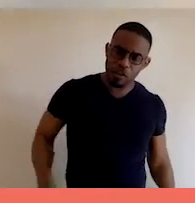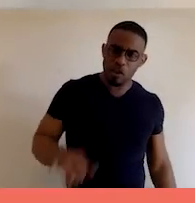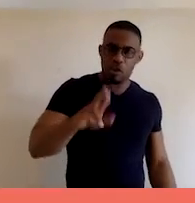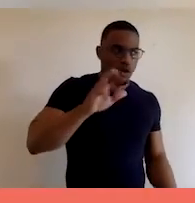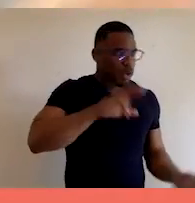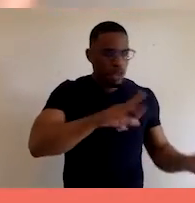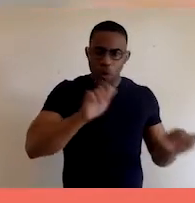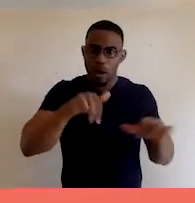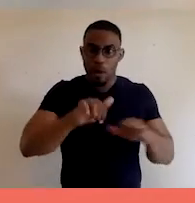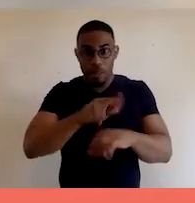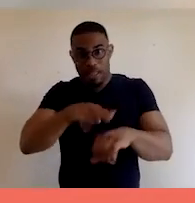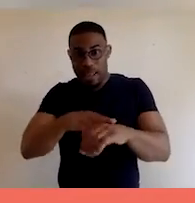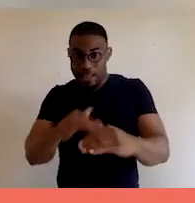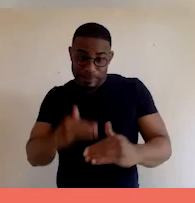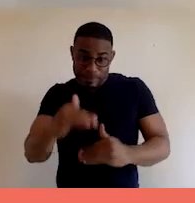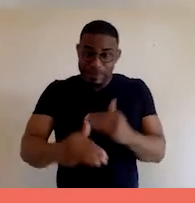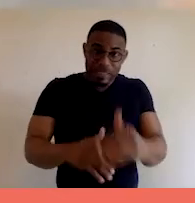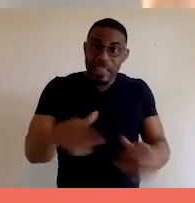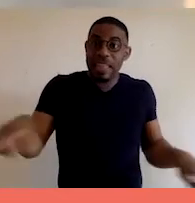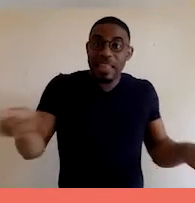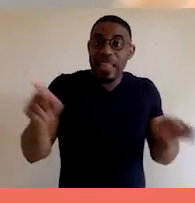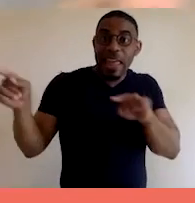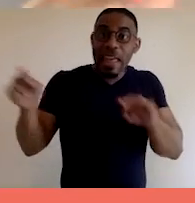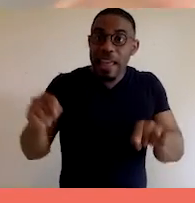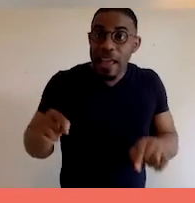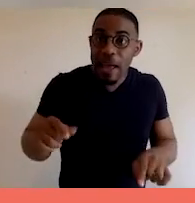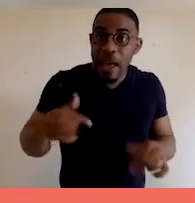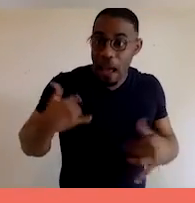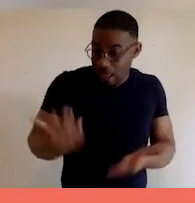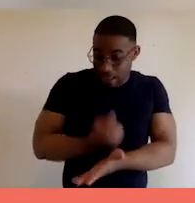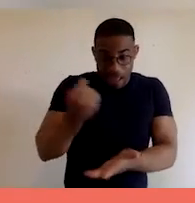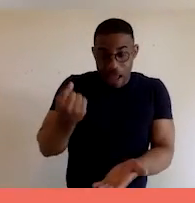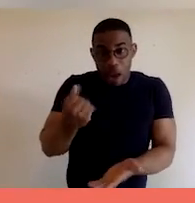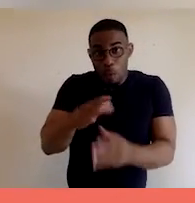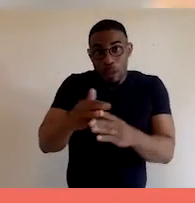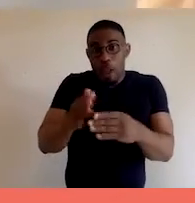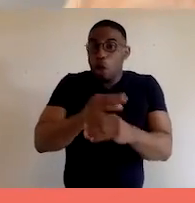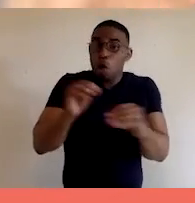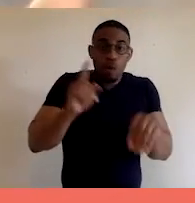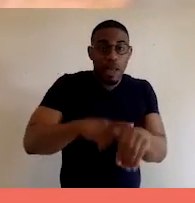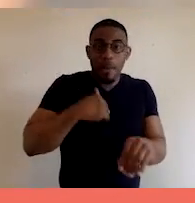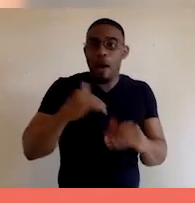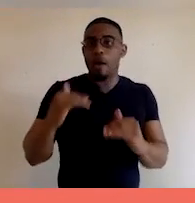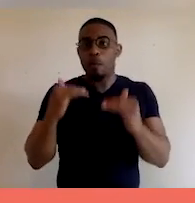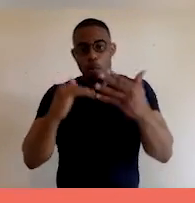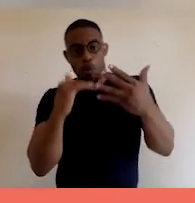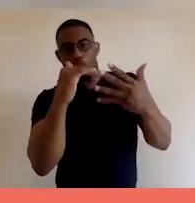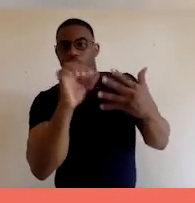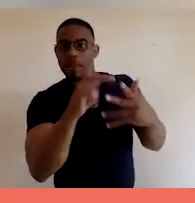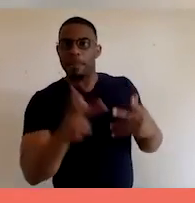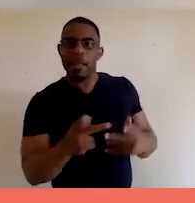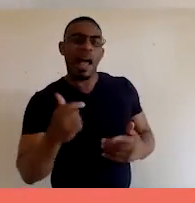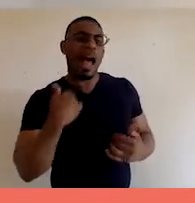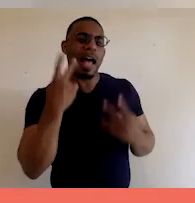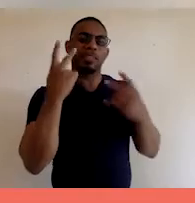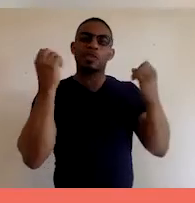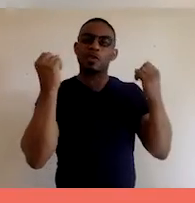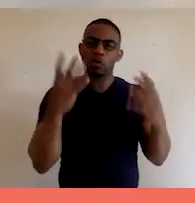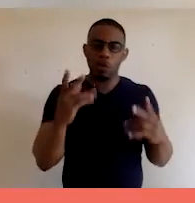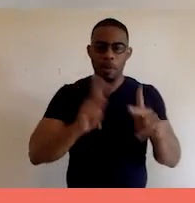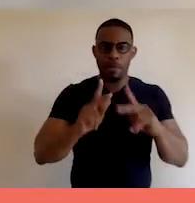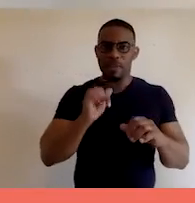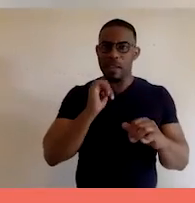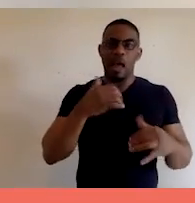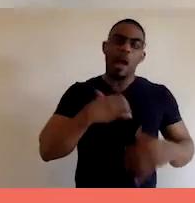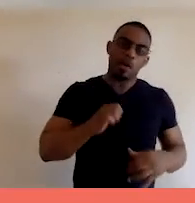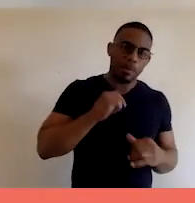going to come. They're natural stepping stones. They came, I got it, and within no time, I was promoted from that position. I see so many people just say,